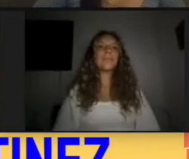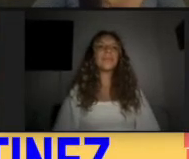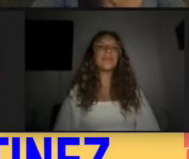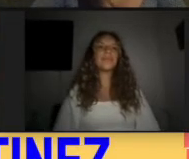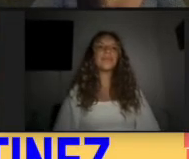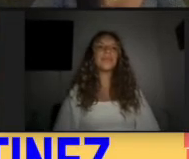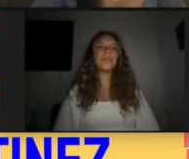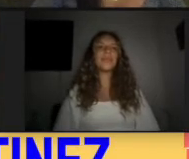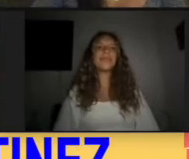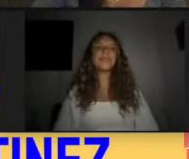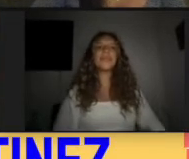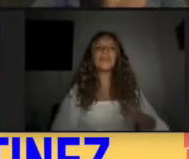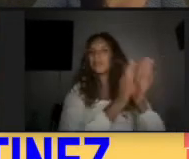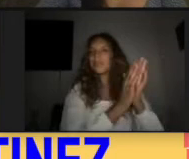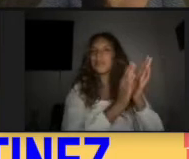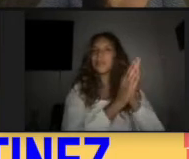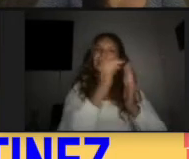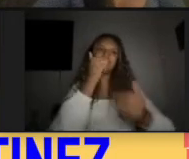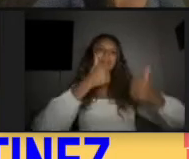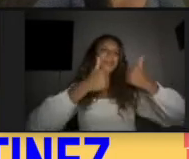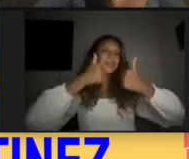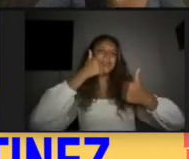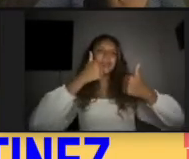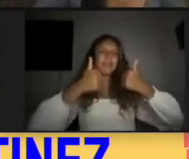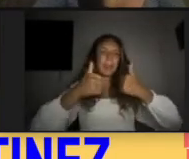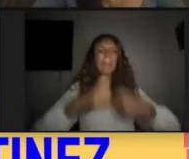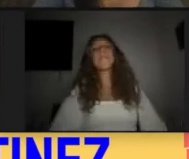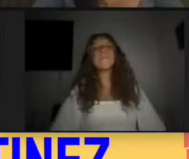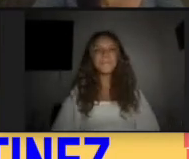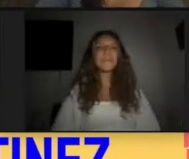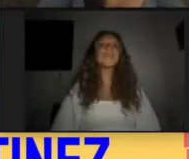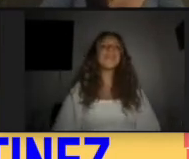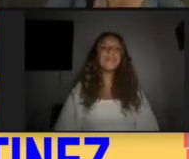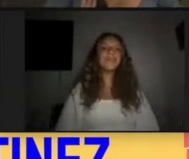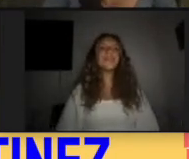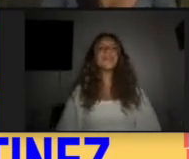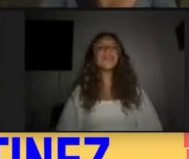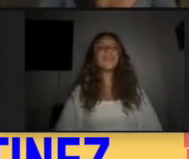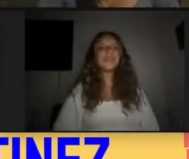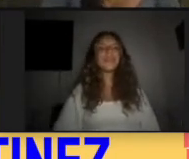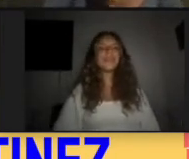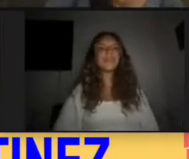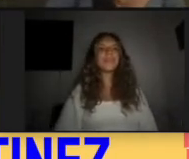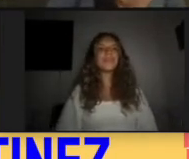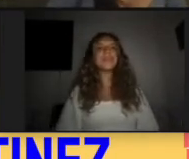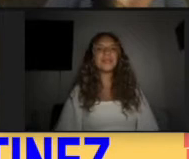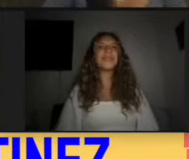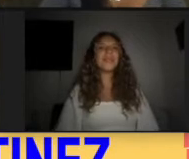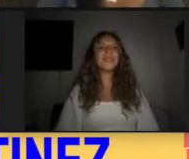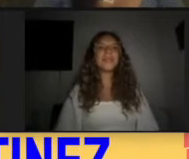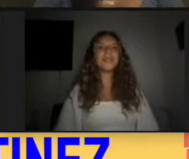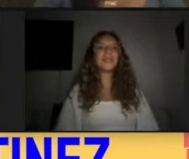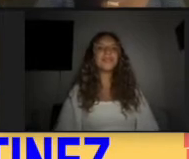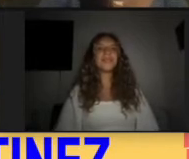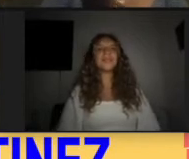the 150th day attendance poster contest all the posters were simply amazing congratulations to hannah